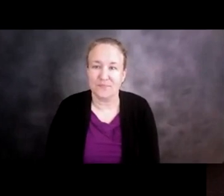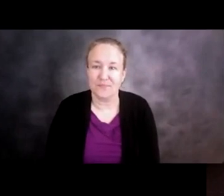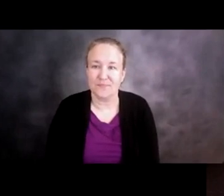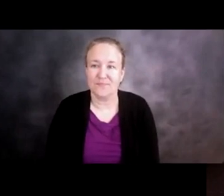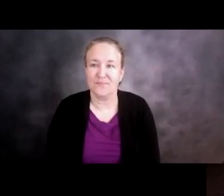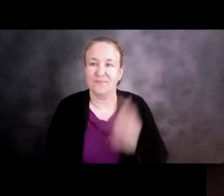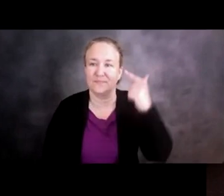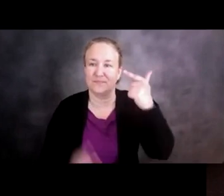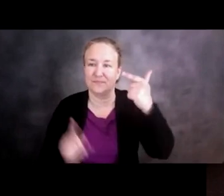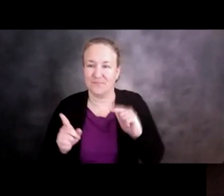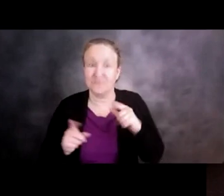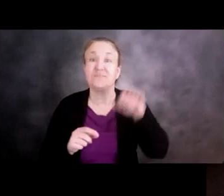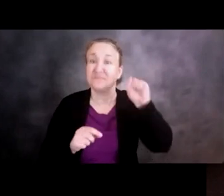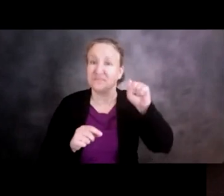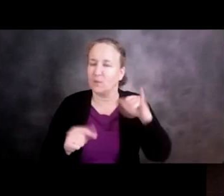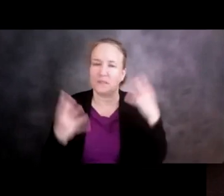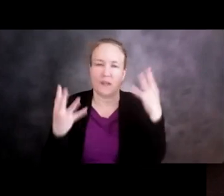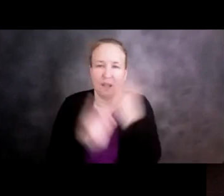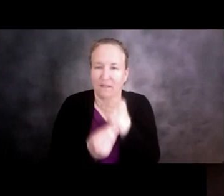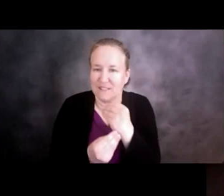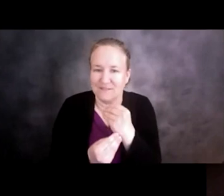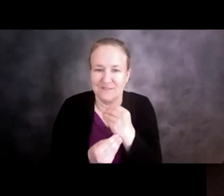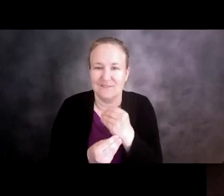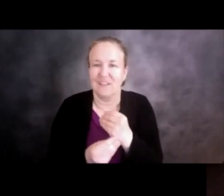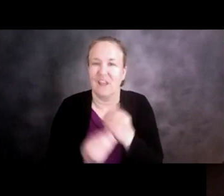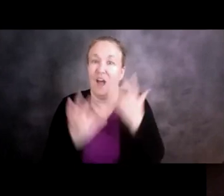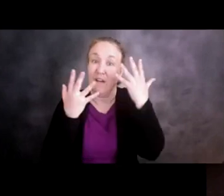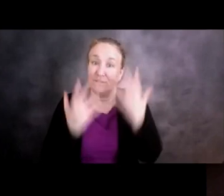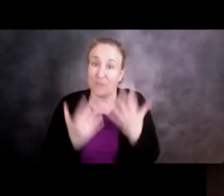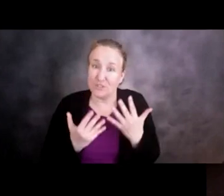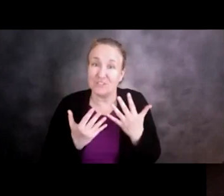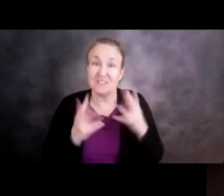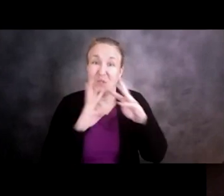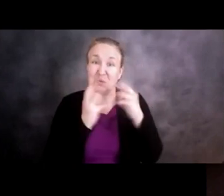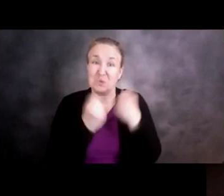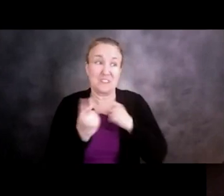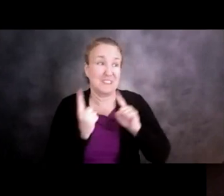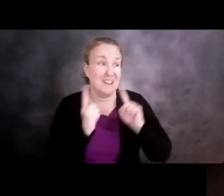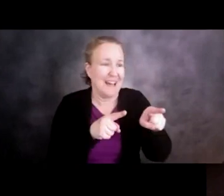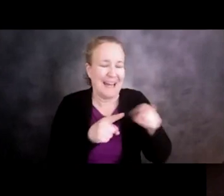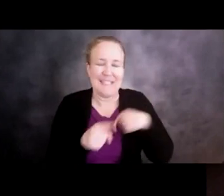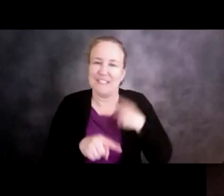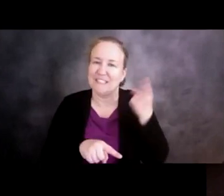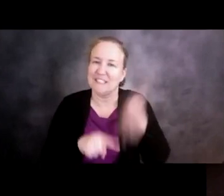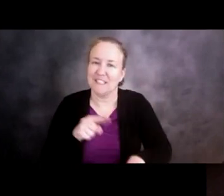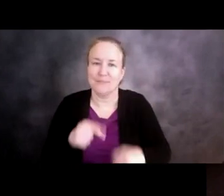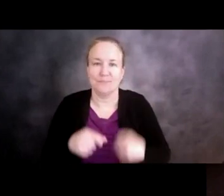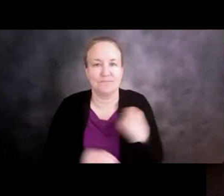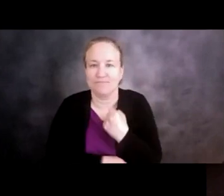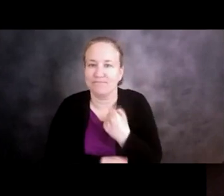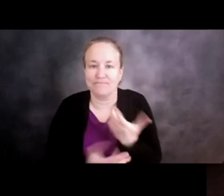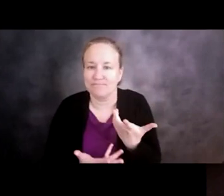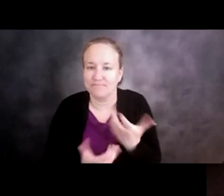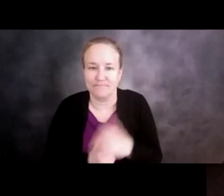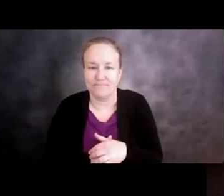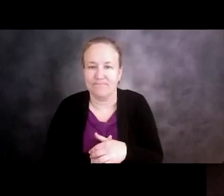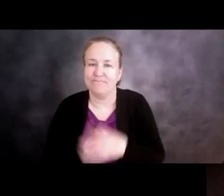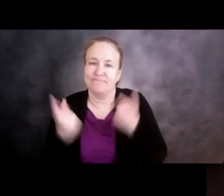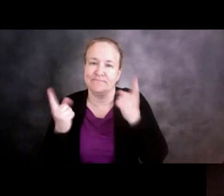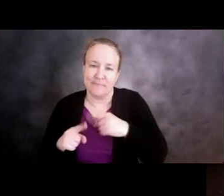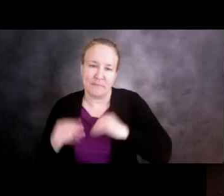Yeah, that was lovely. I unfortunately couldn't make it to the workshop as I was